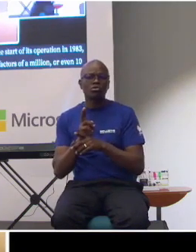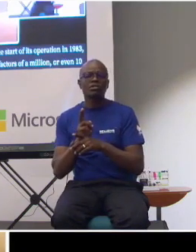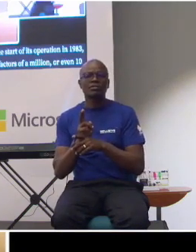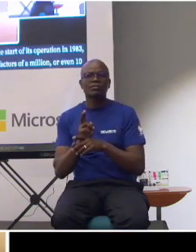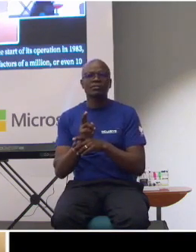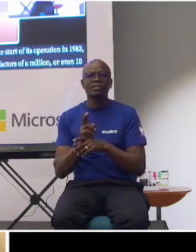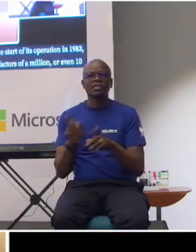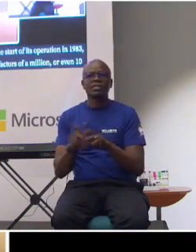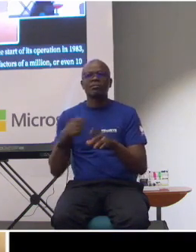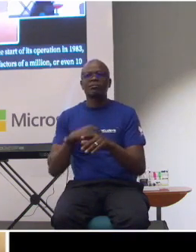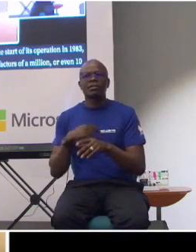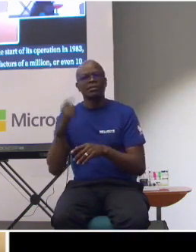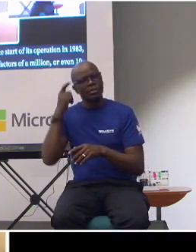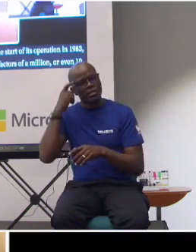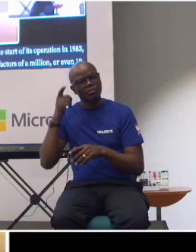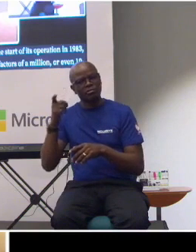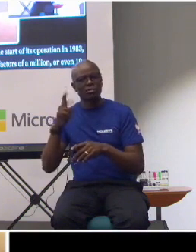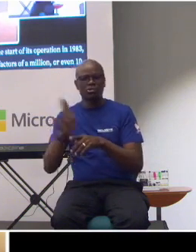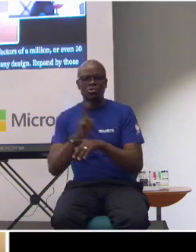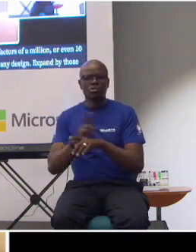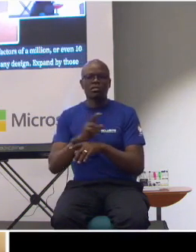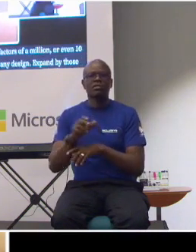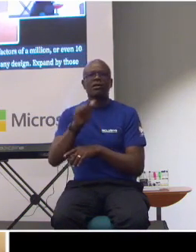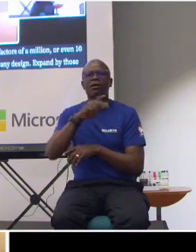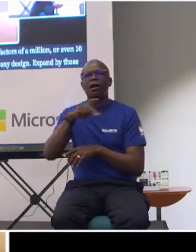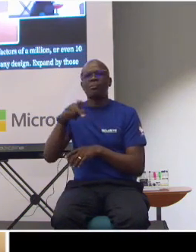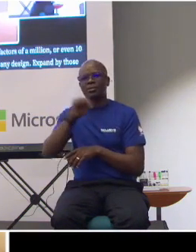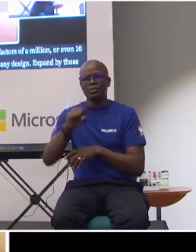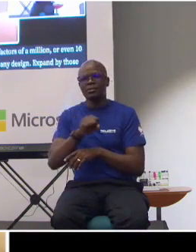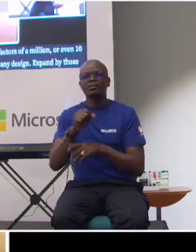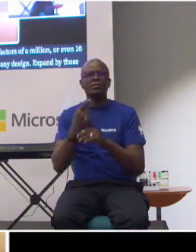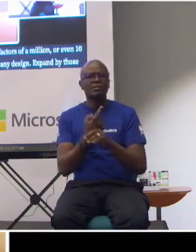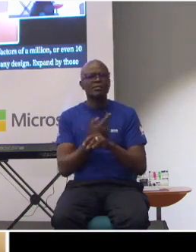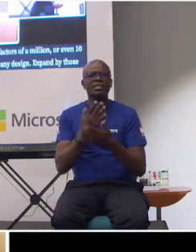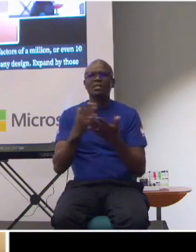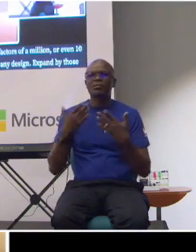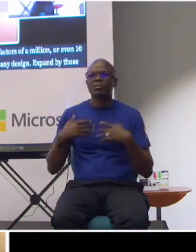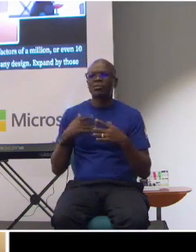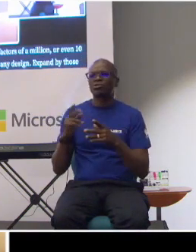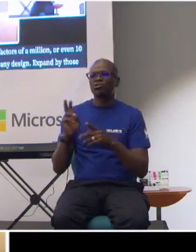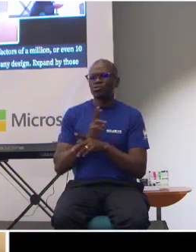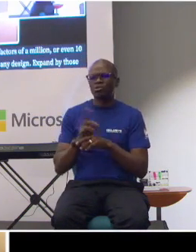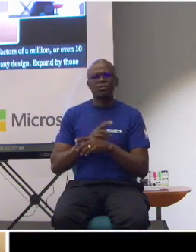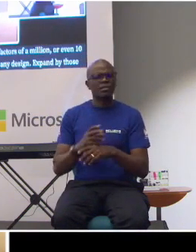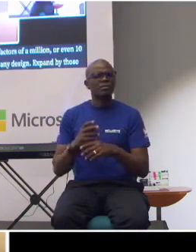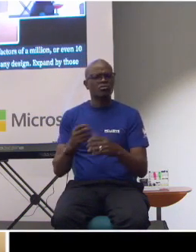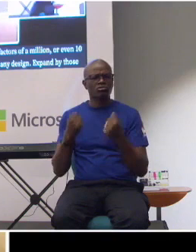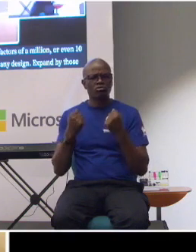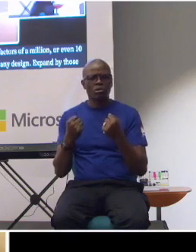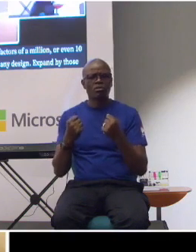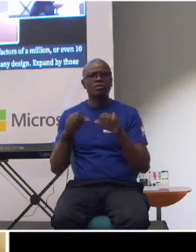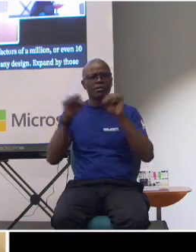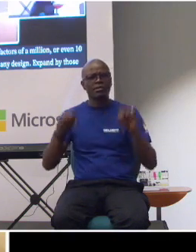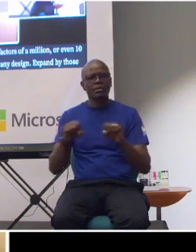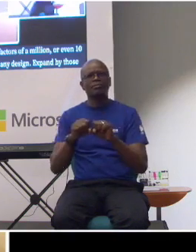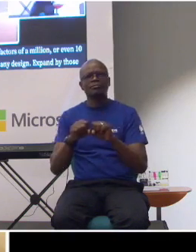And we keep discovering new applications. Of course, we've also discovered that some people use this powerful system to